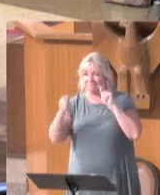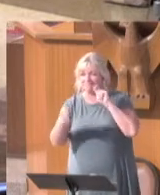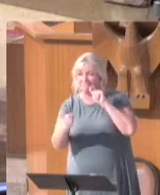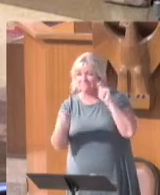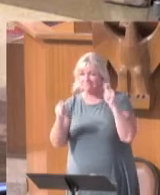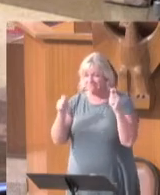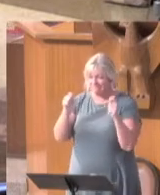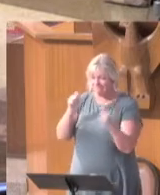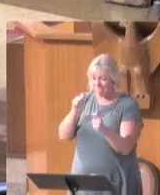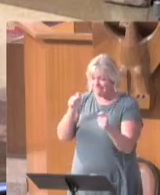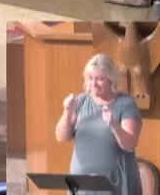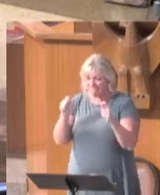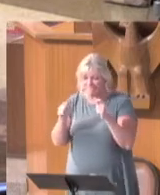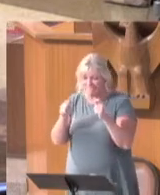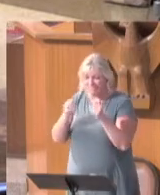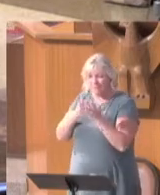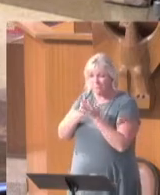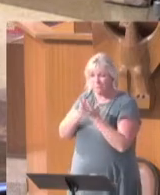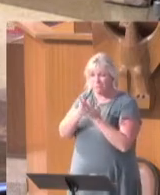changes,